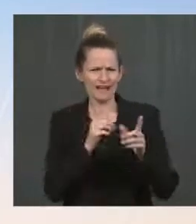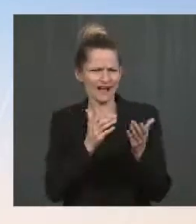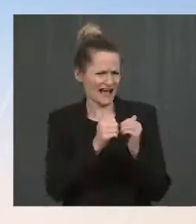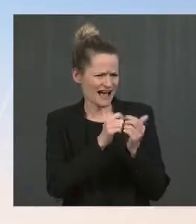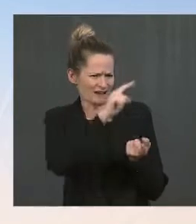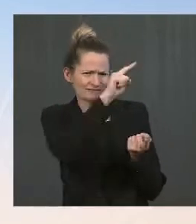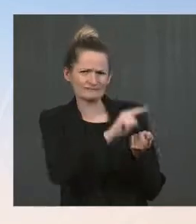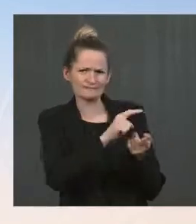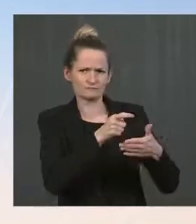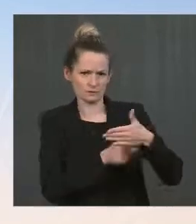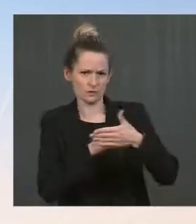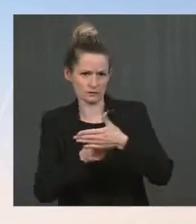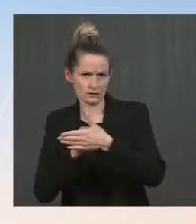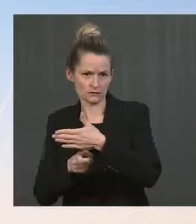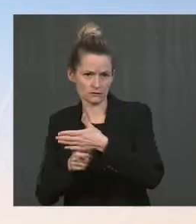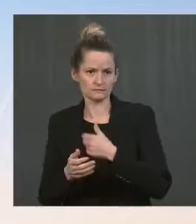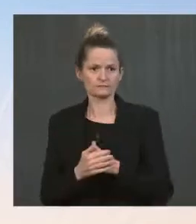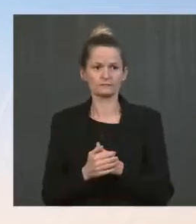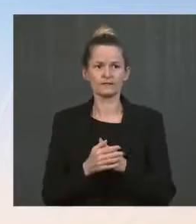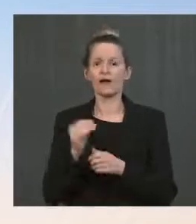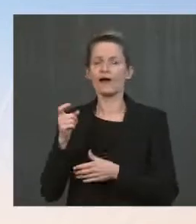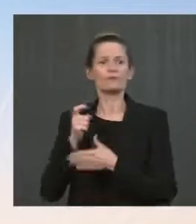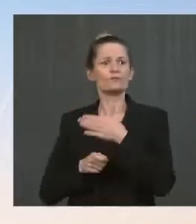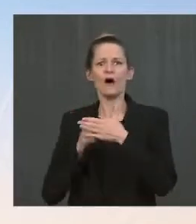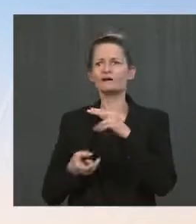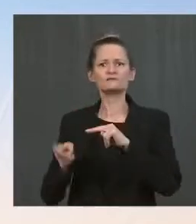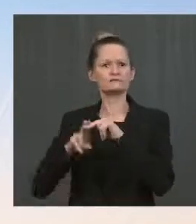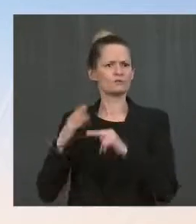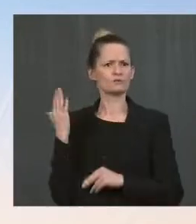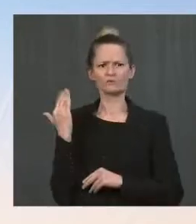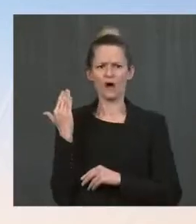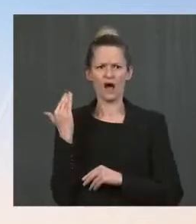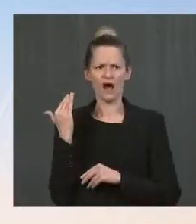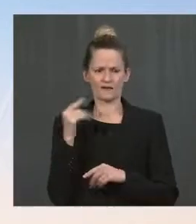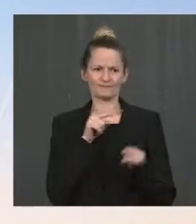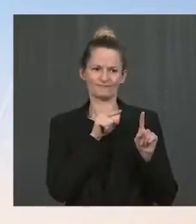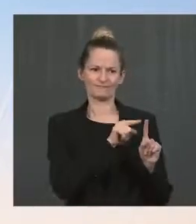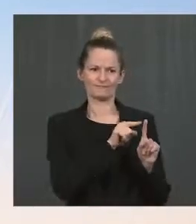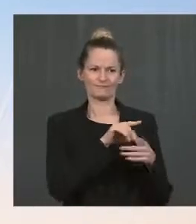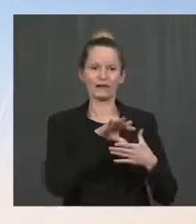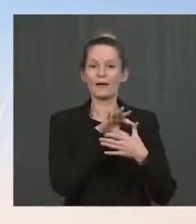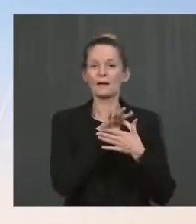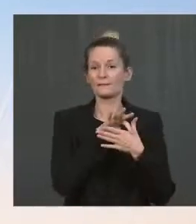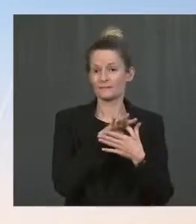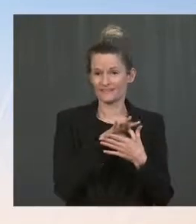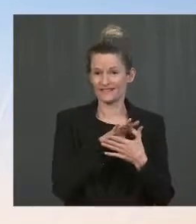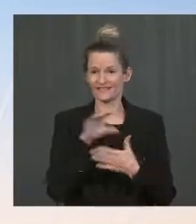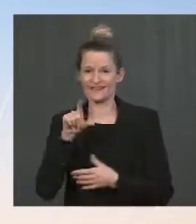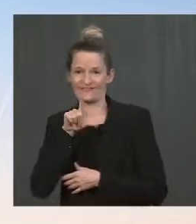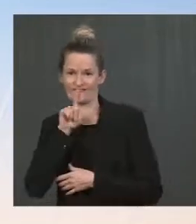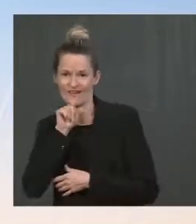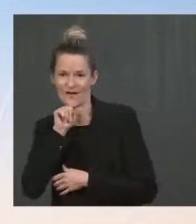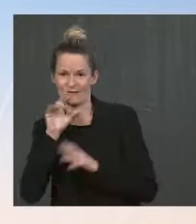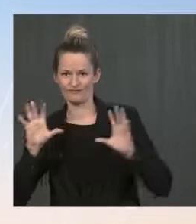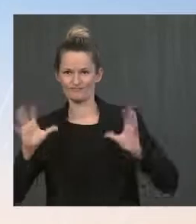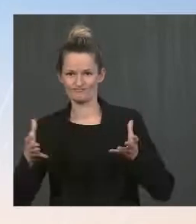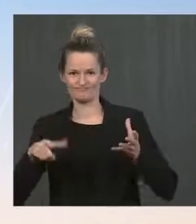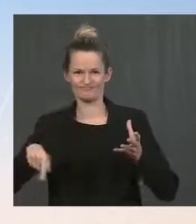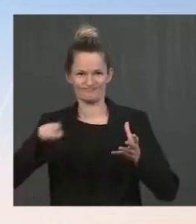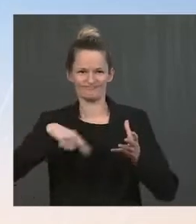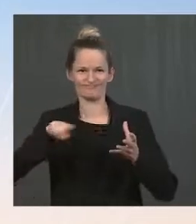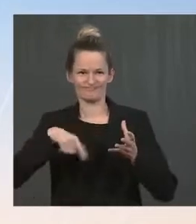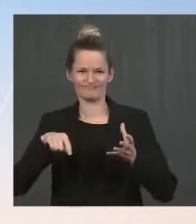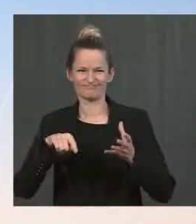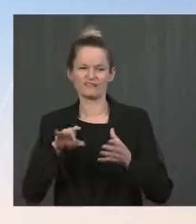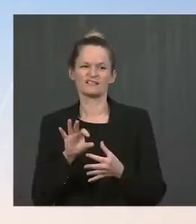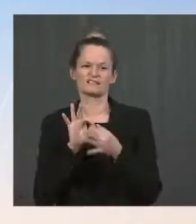real drivers of increased grocery store bills, and that there's an underlying corporate consolidation problem with meat processing giants that we